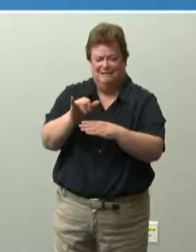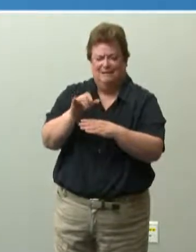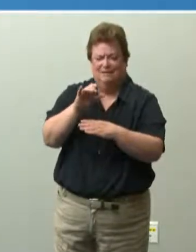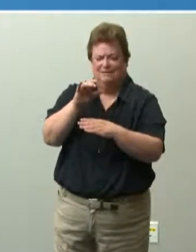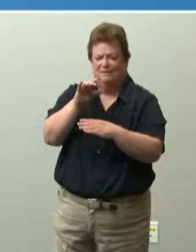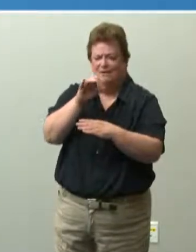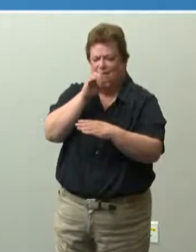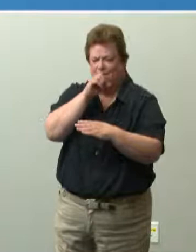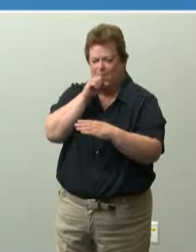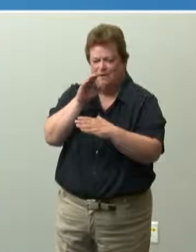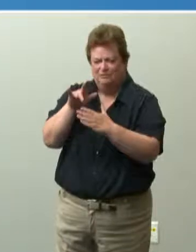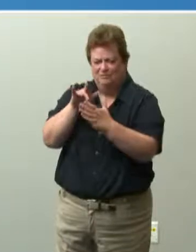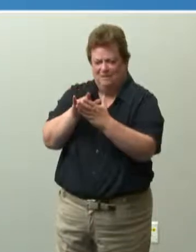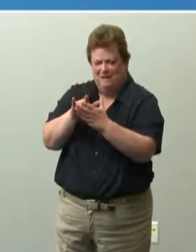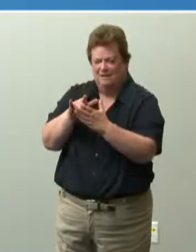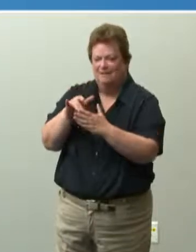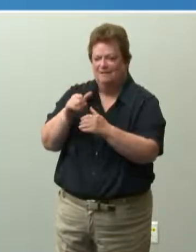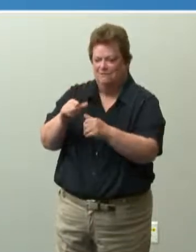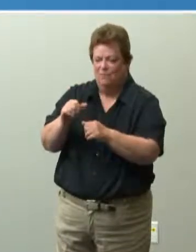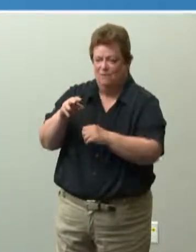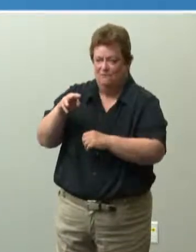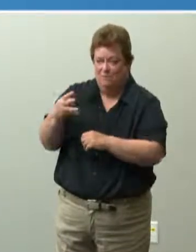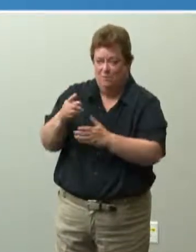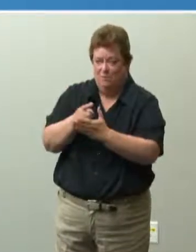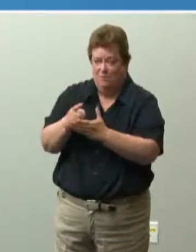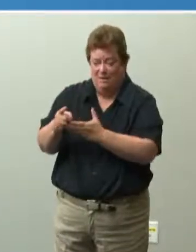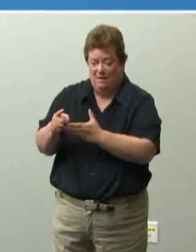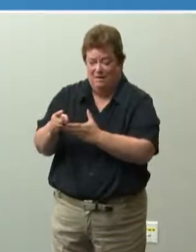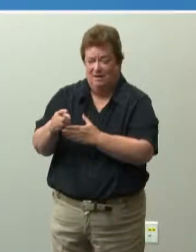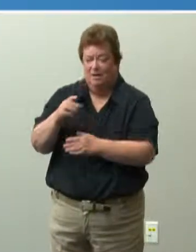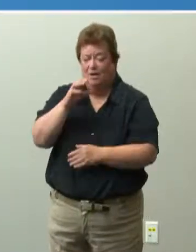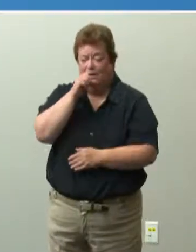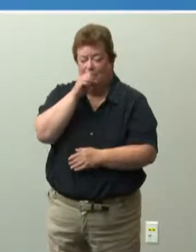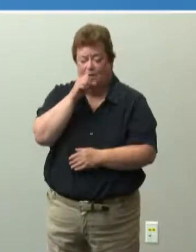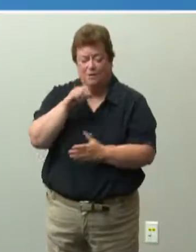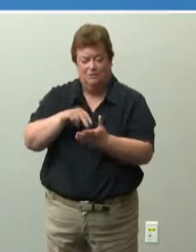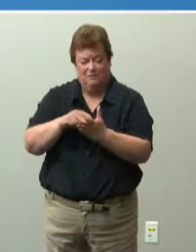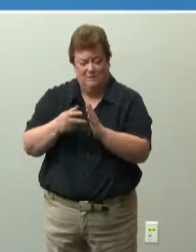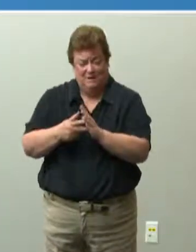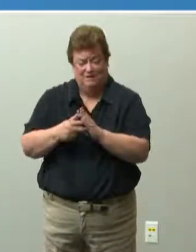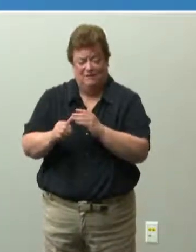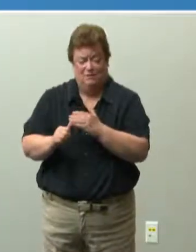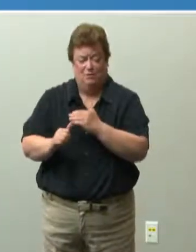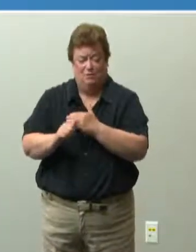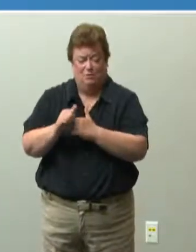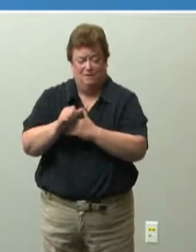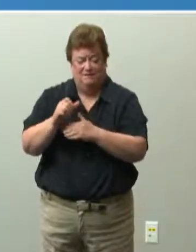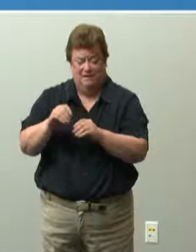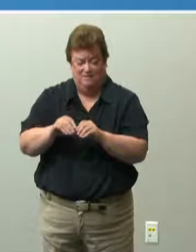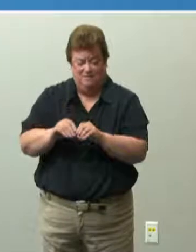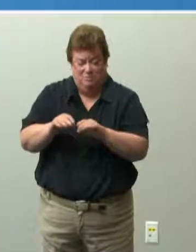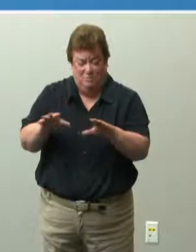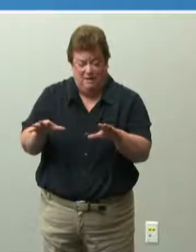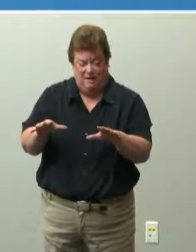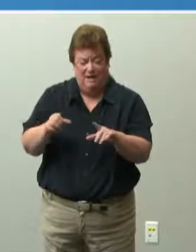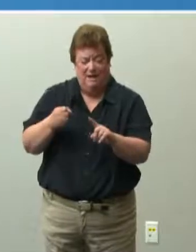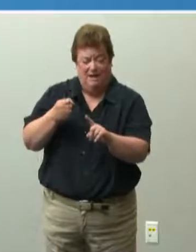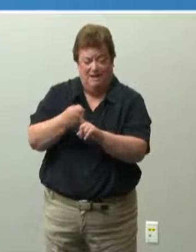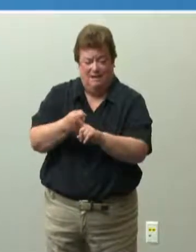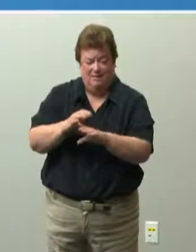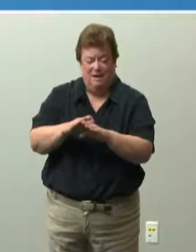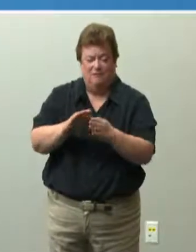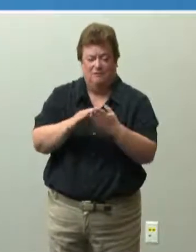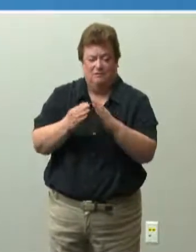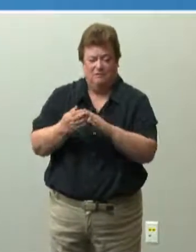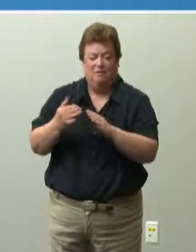4th consecutive week. Orange indicates that the risk of the virus spreading and the impact on our community